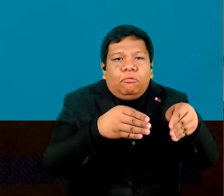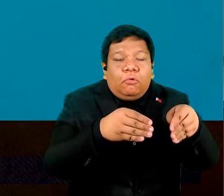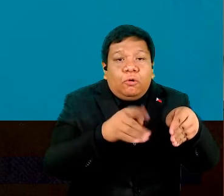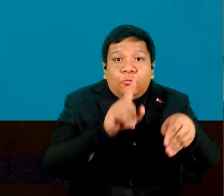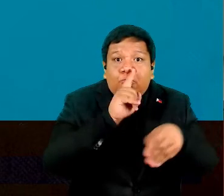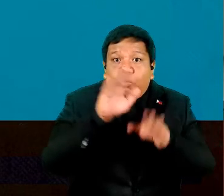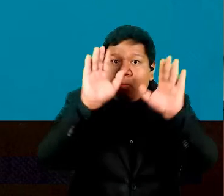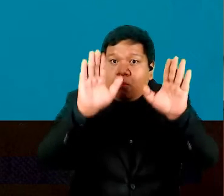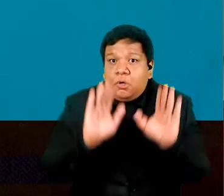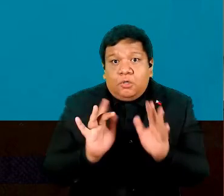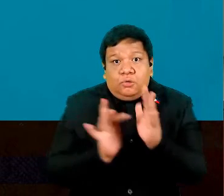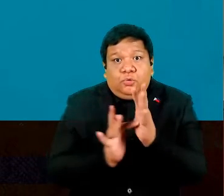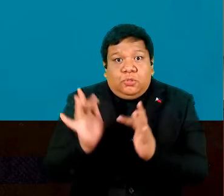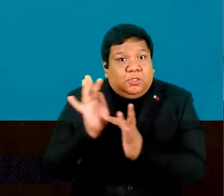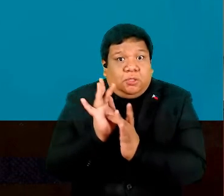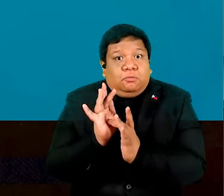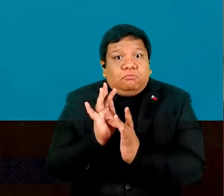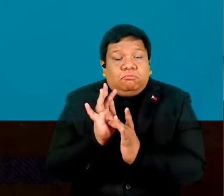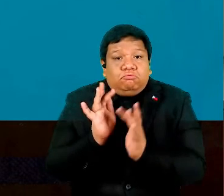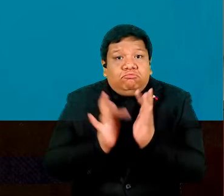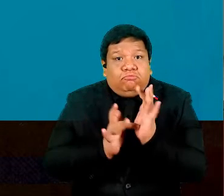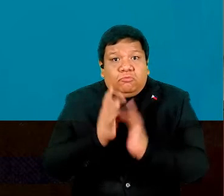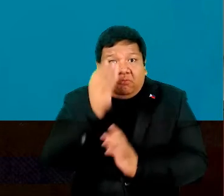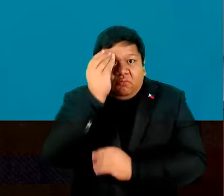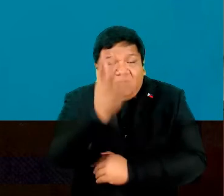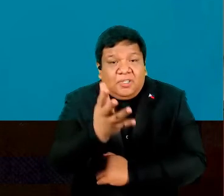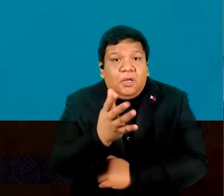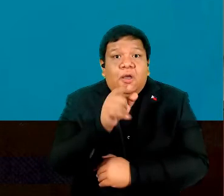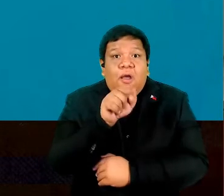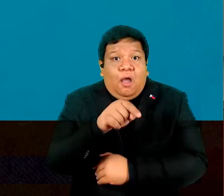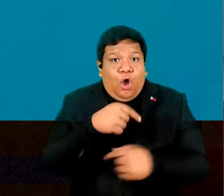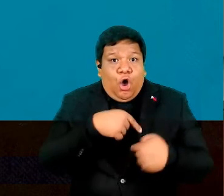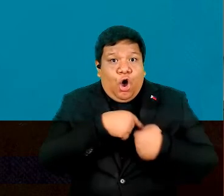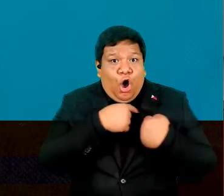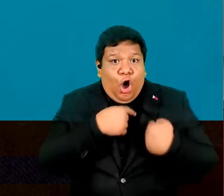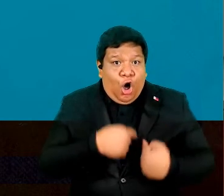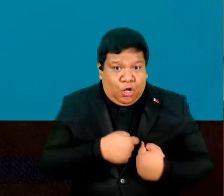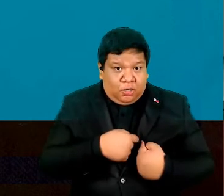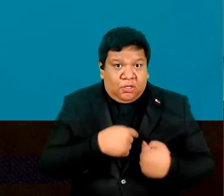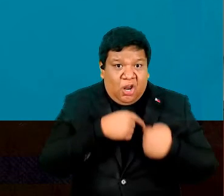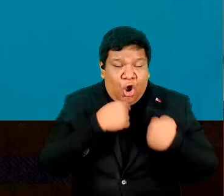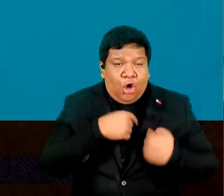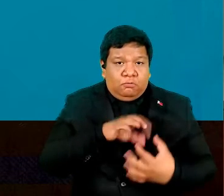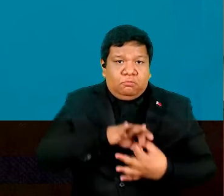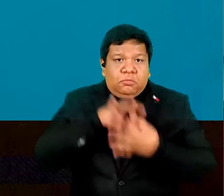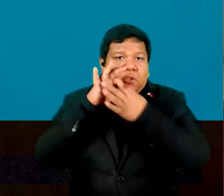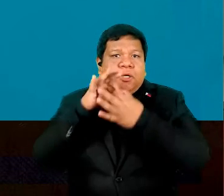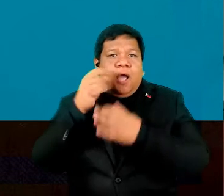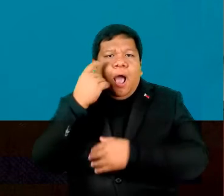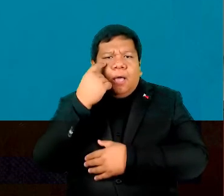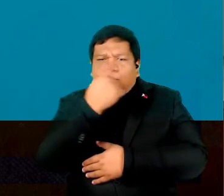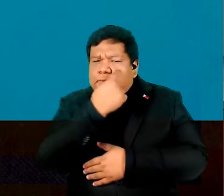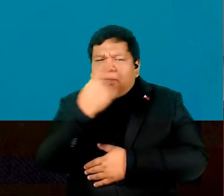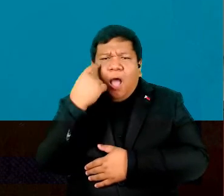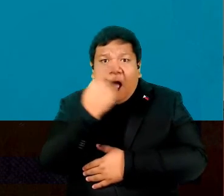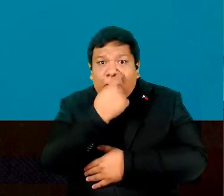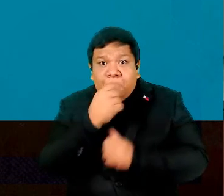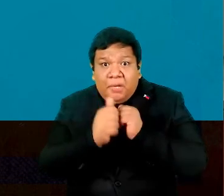And amazing that Jesus connects the issue of the heart to the health of one's eyes. Of course, the spiritual